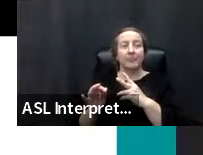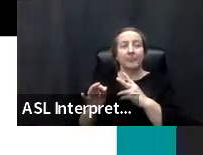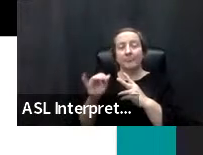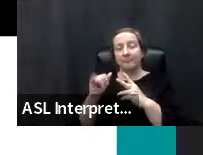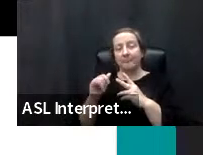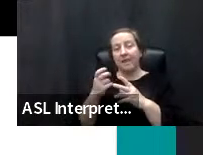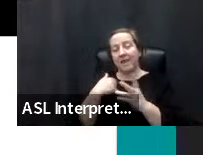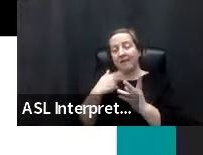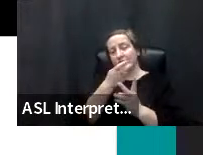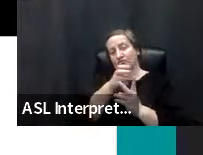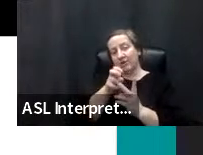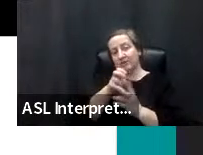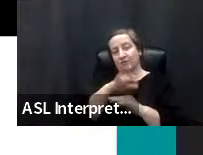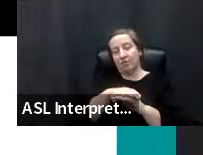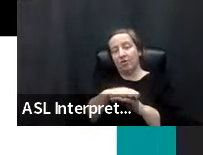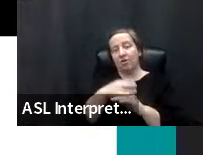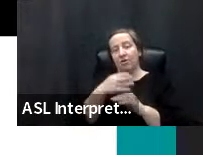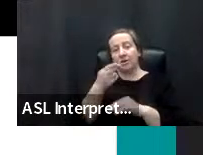transfer facility on Hayden Island.